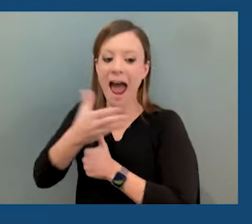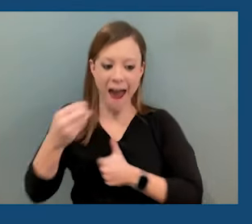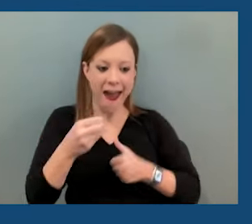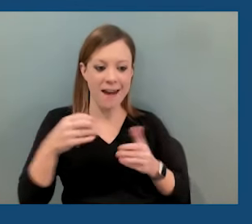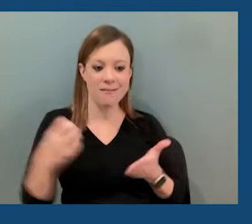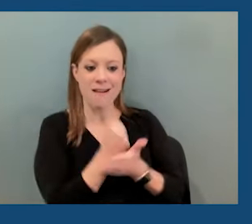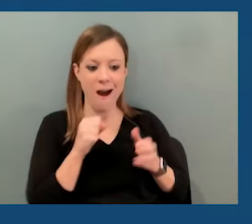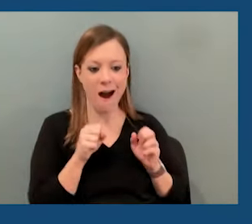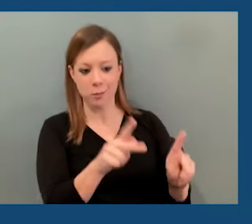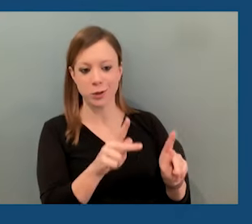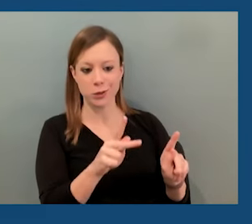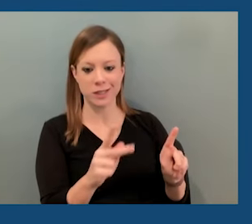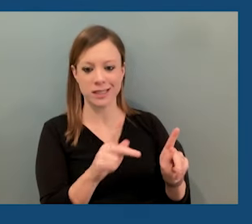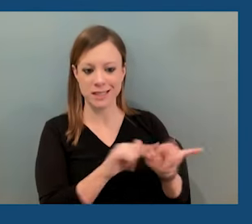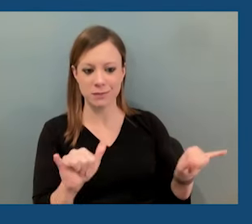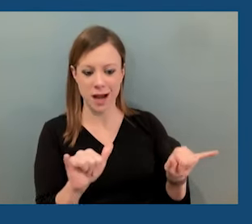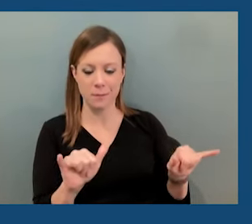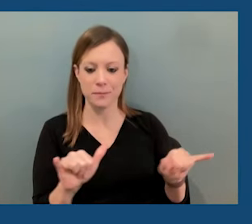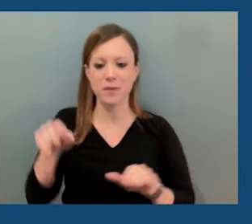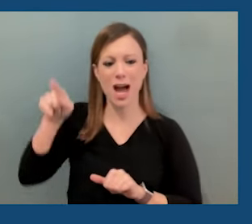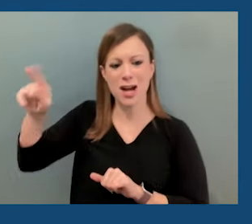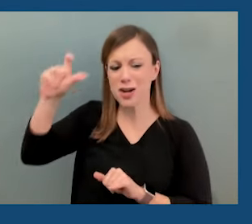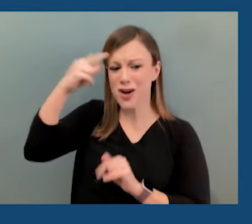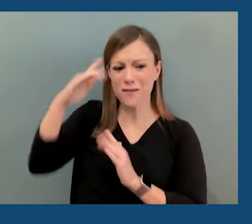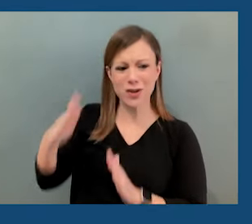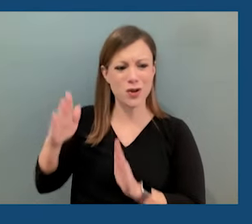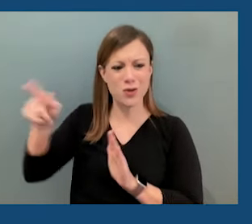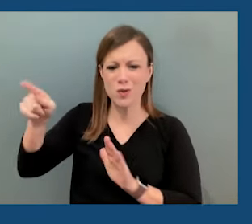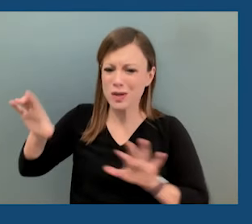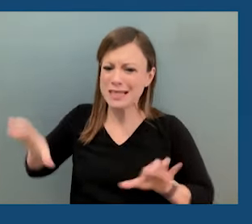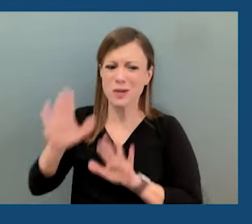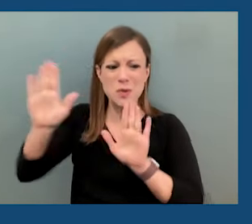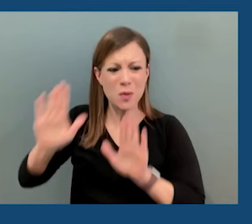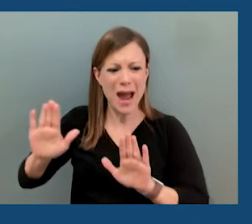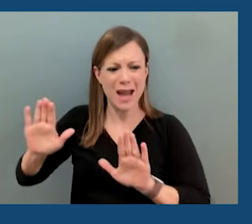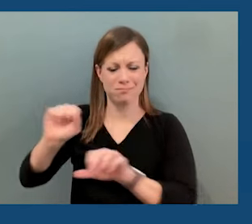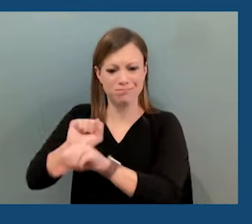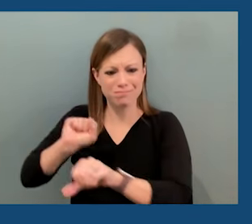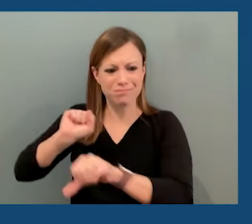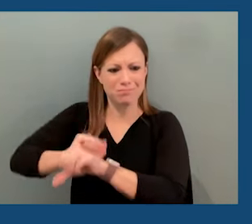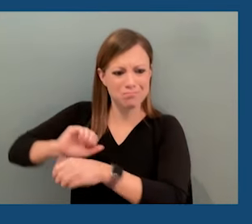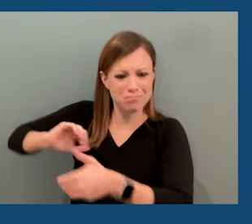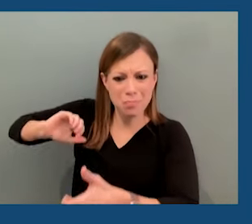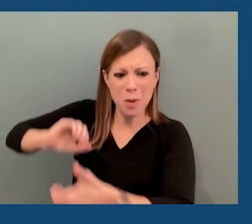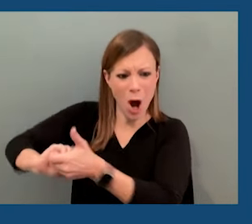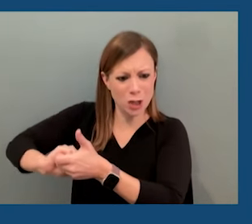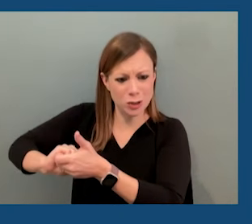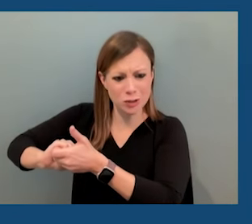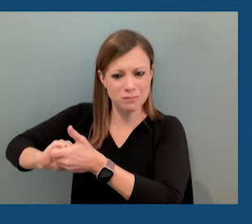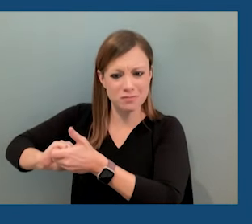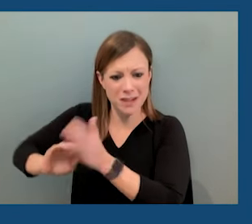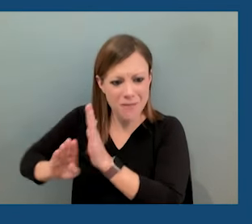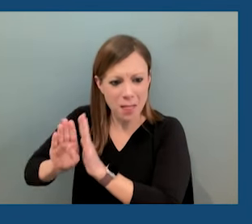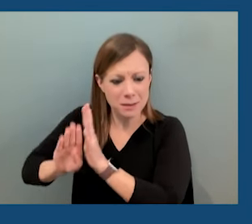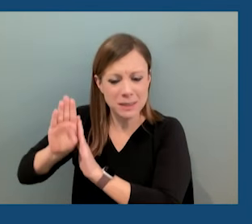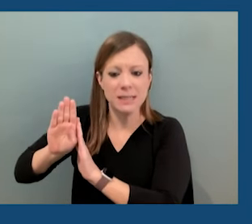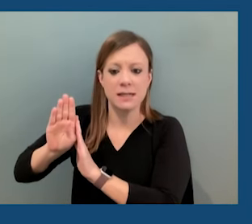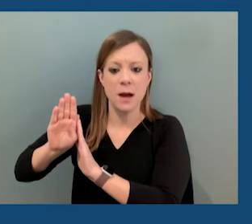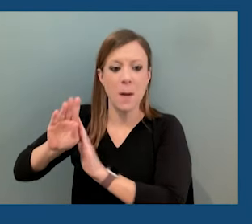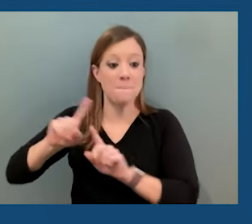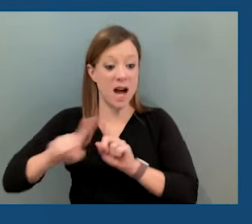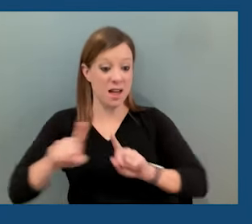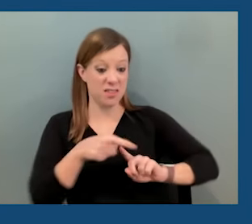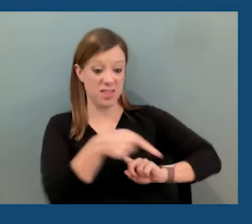great job of pulling that partnership together, not just those of us in government, but those who are here that represent the business community, those that are here that represent